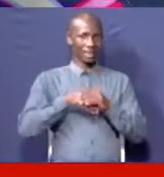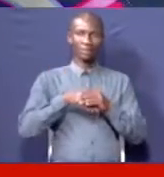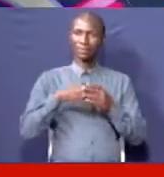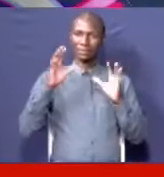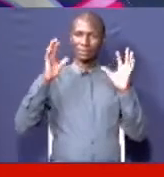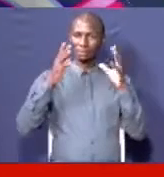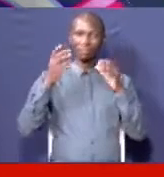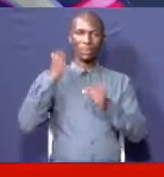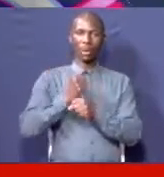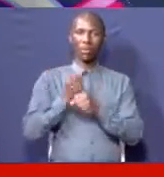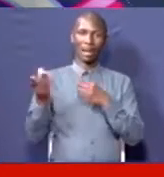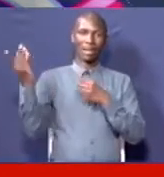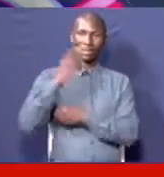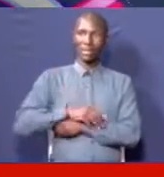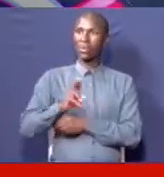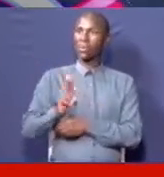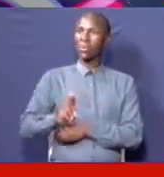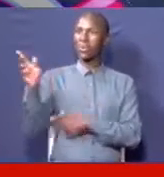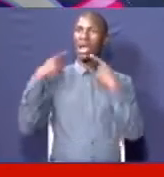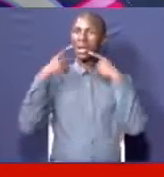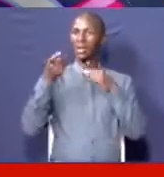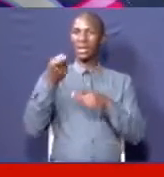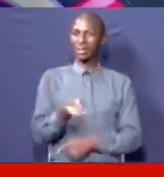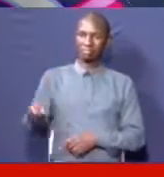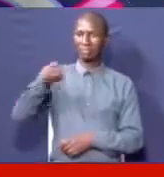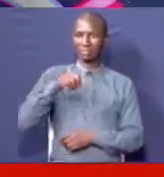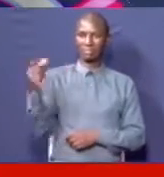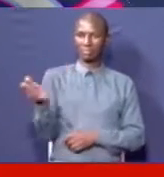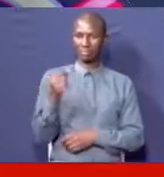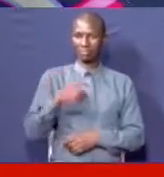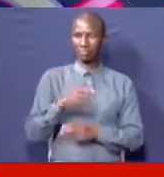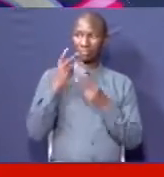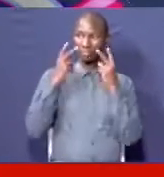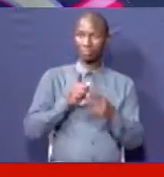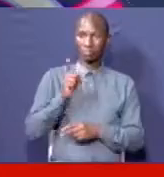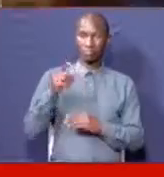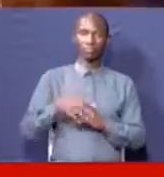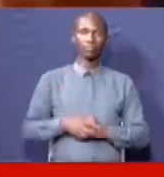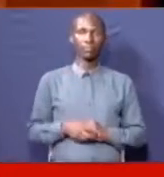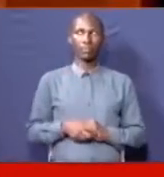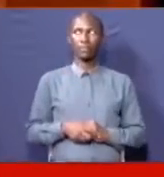kuya kutani ya dhoku mivandhi ya Kenya. Chumwa ni kivetu na indi mavuwa smalia tao.